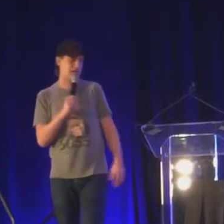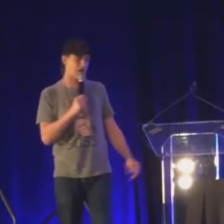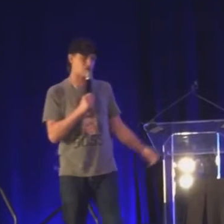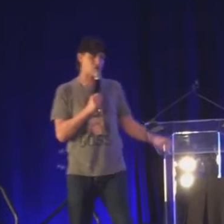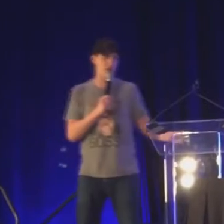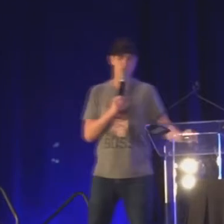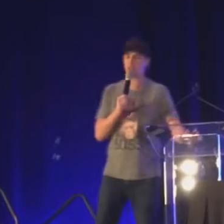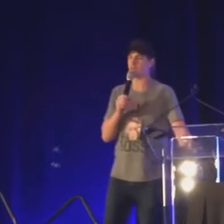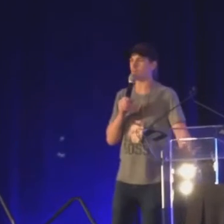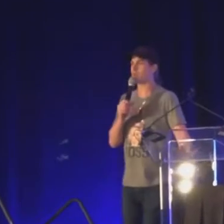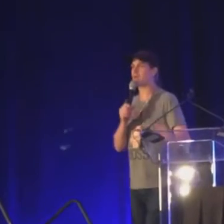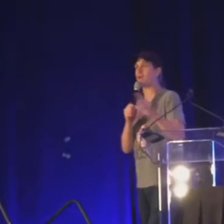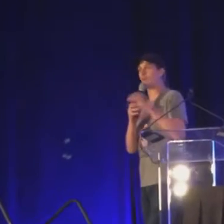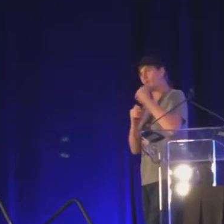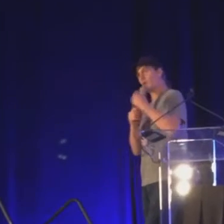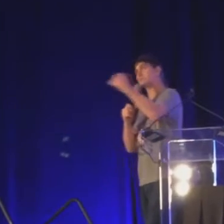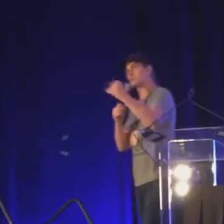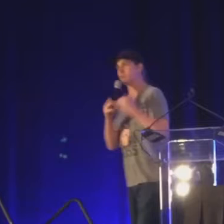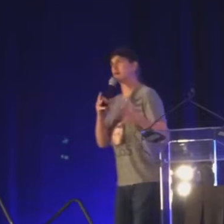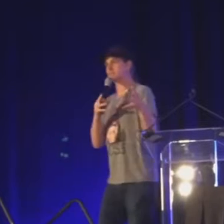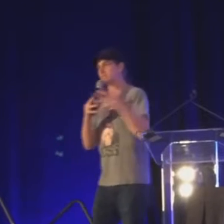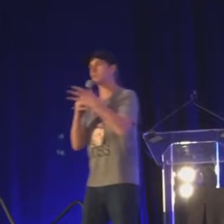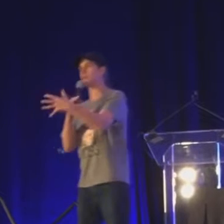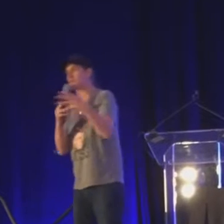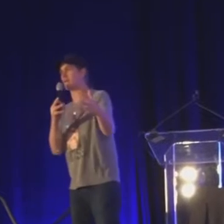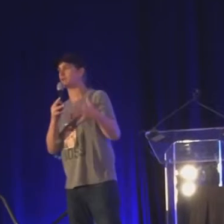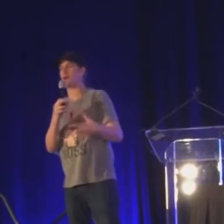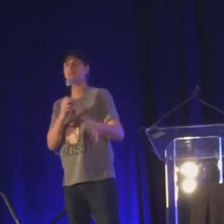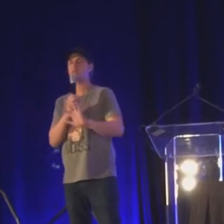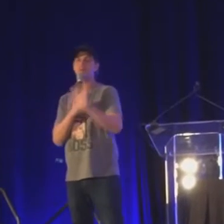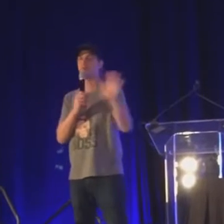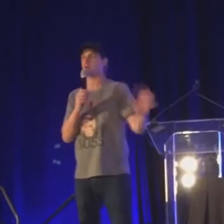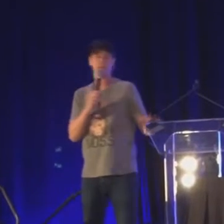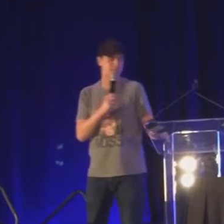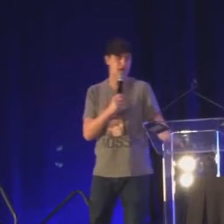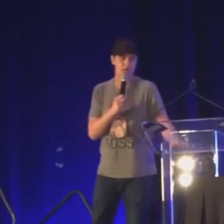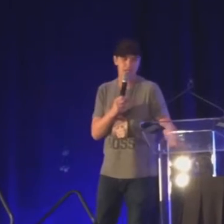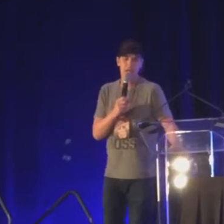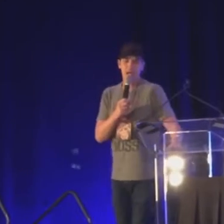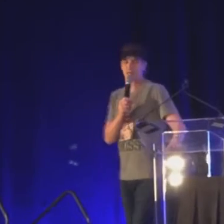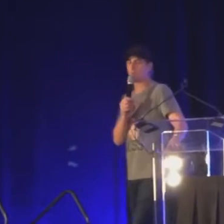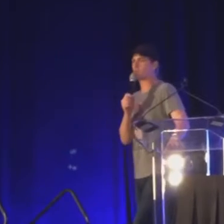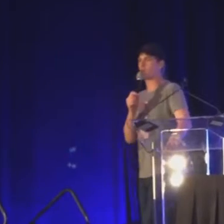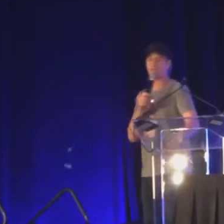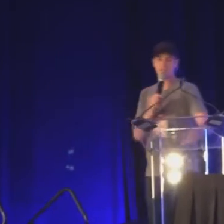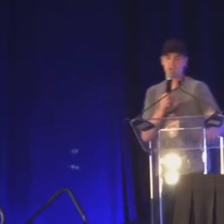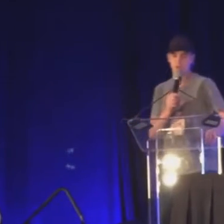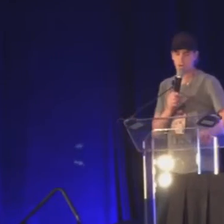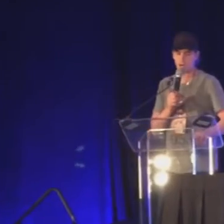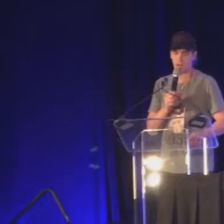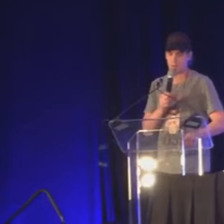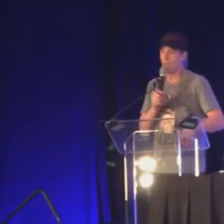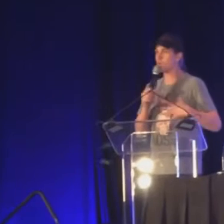really get to hang out too much. But again, when I was doing my scenes with him and interacted, very nice guy. And I remember running